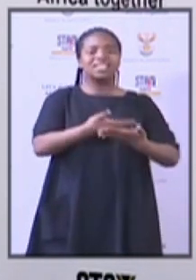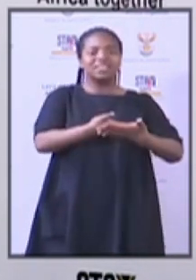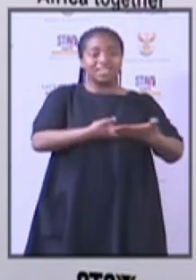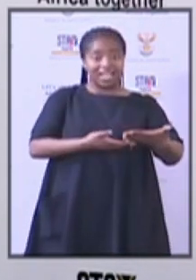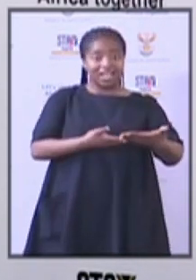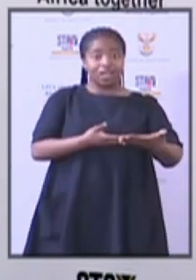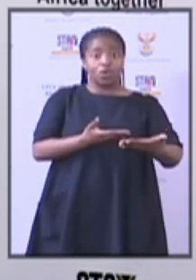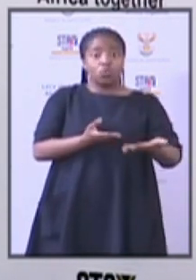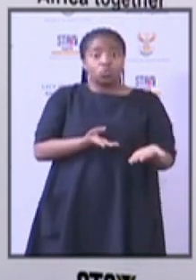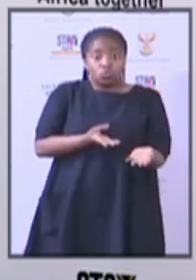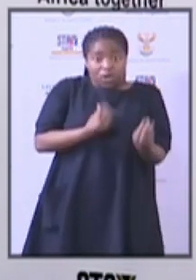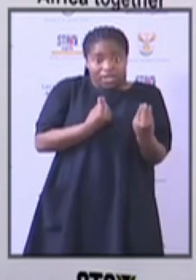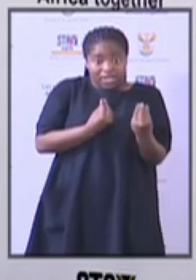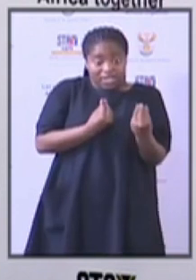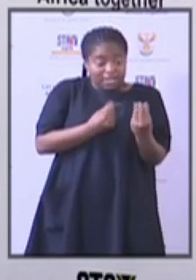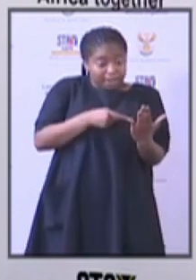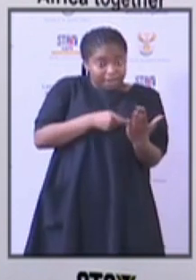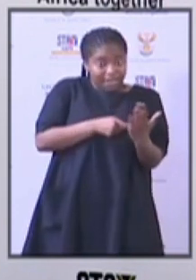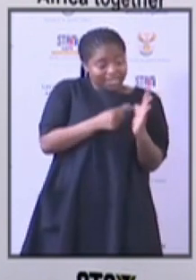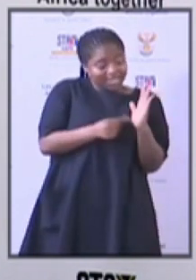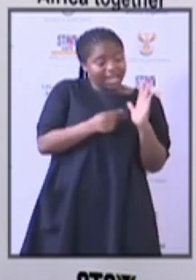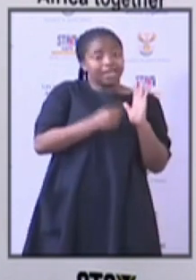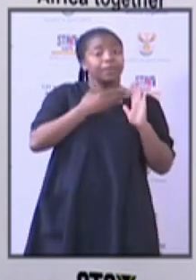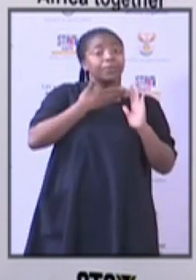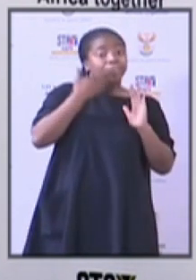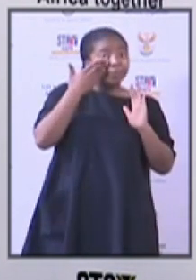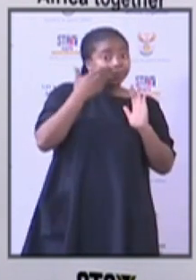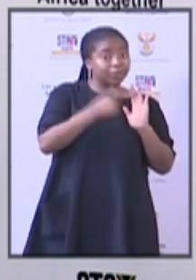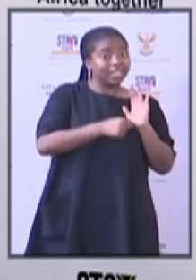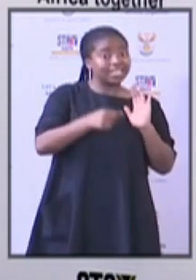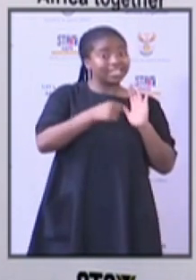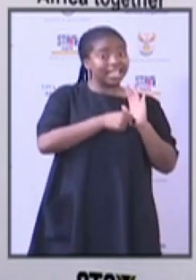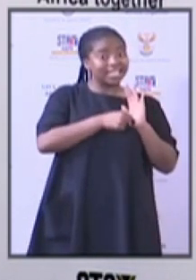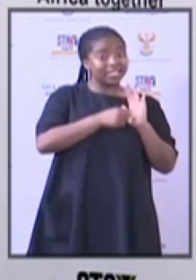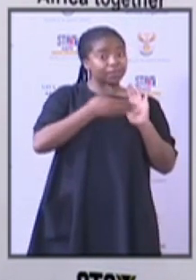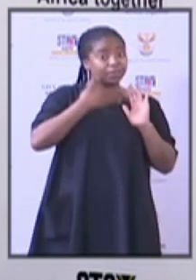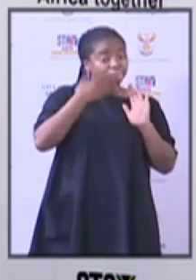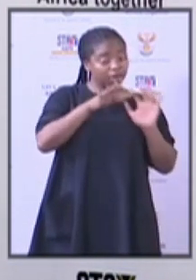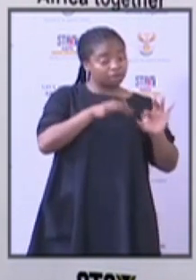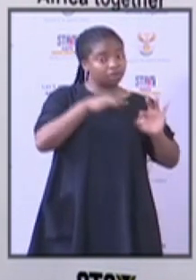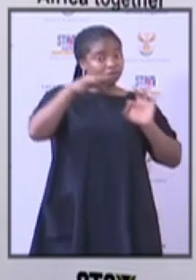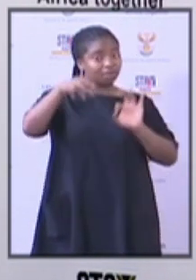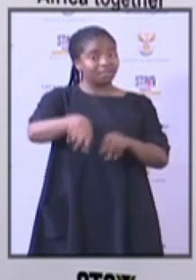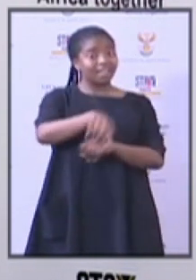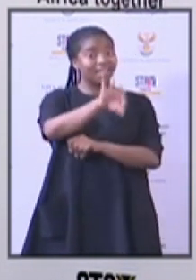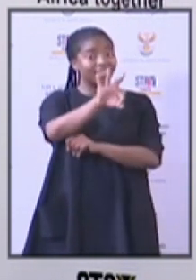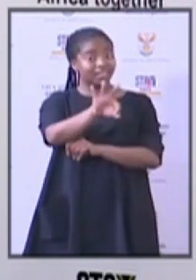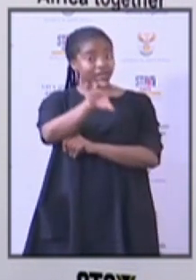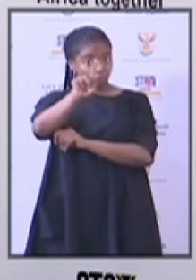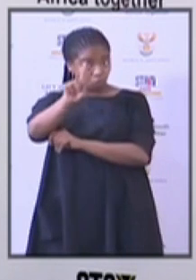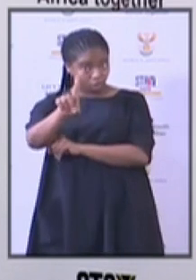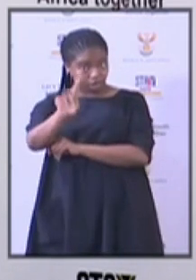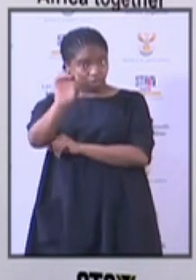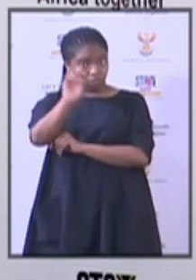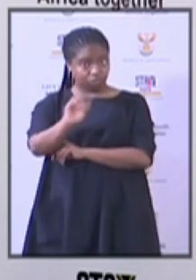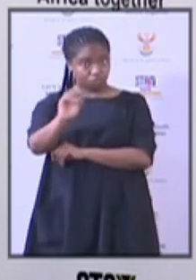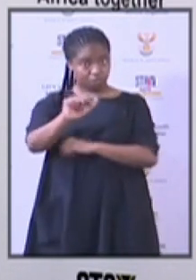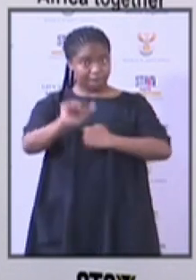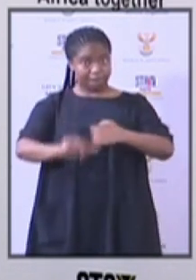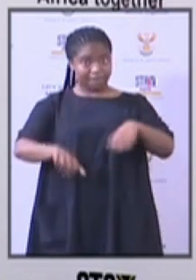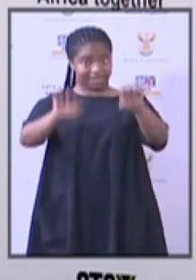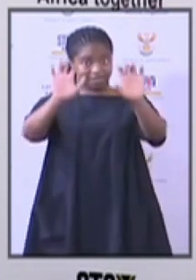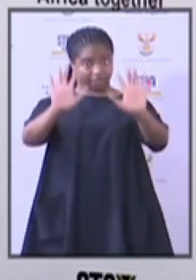already expired. We are saying we are extending them up to the 31st of October.